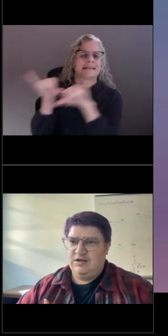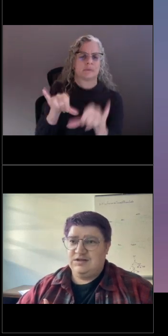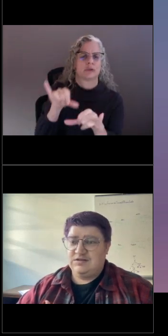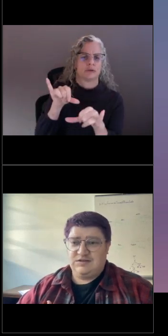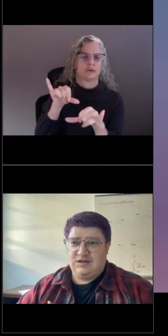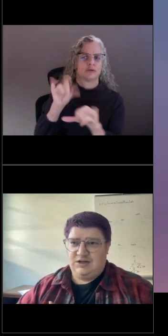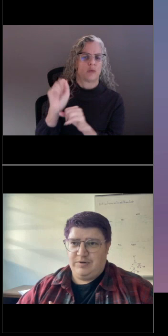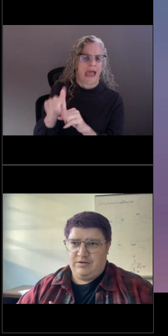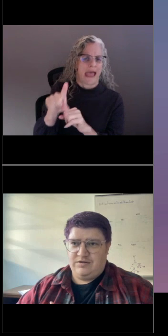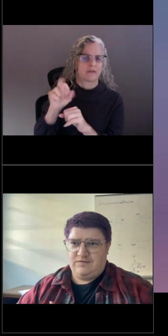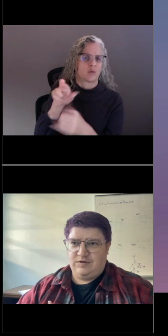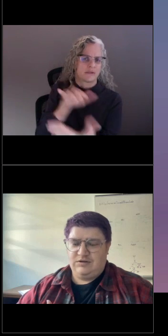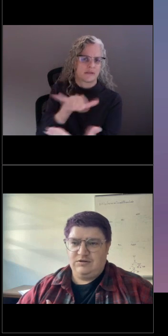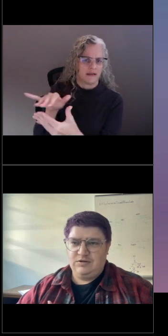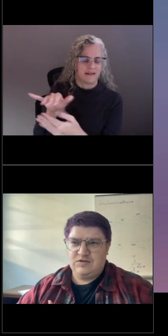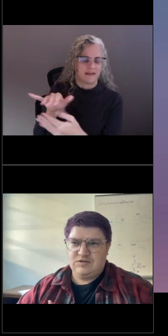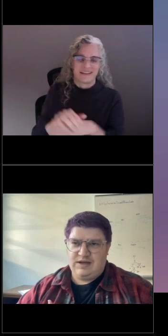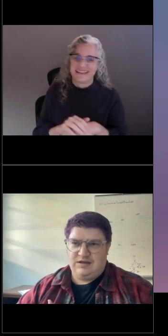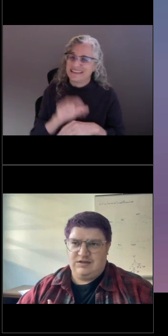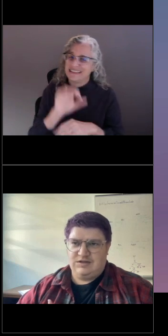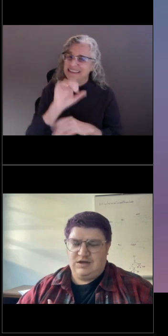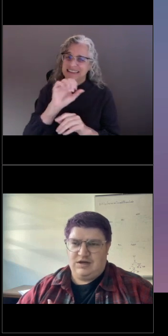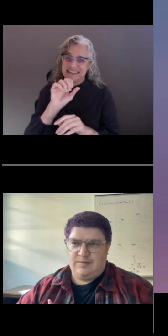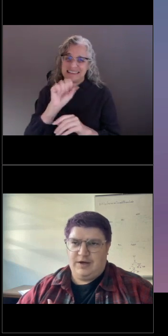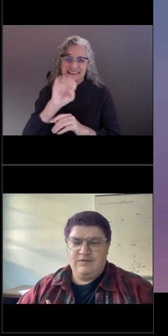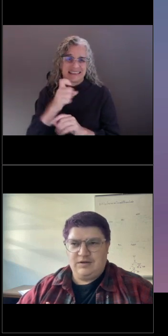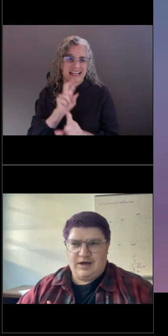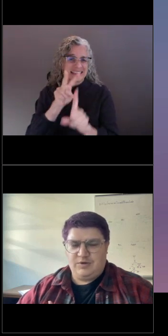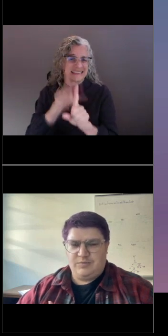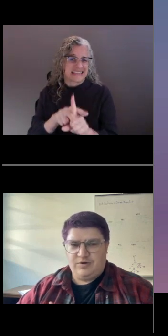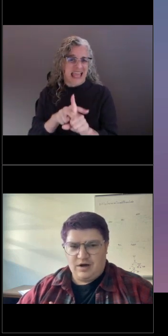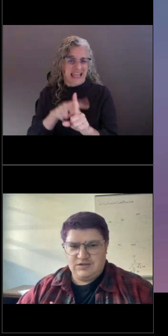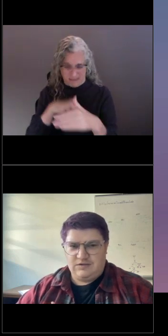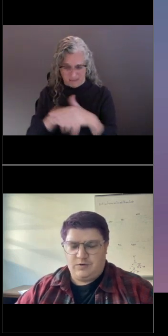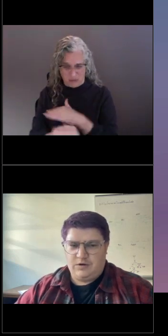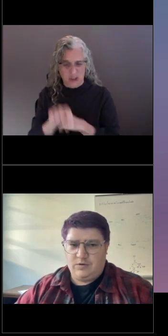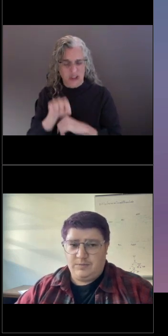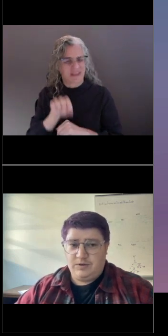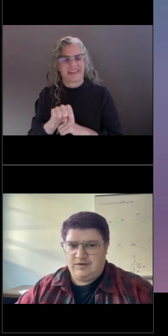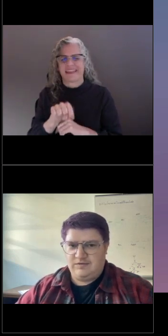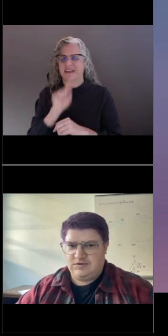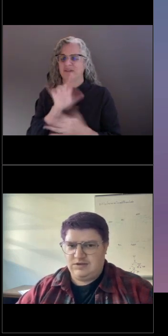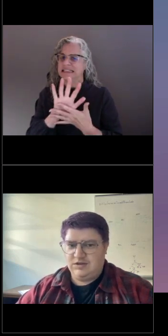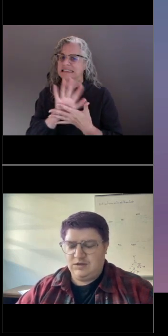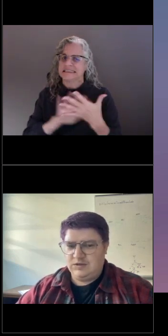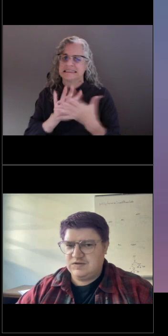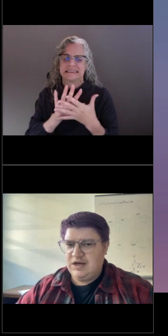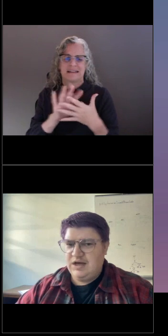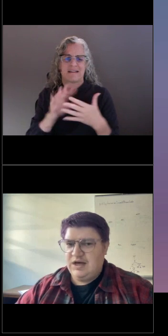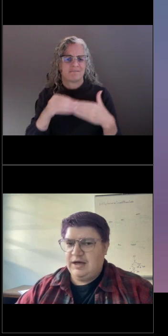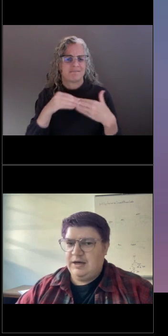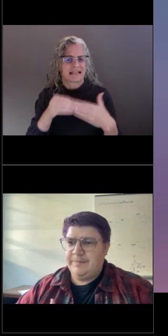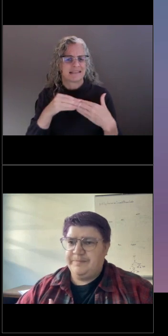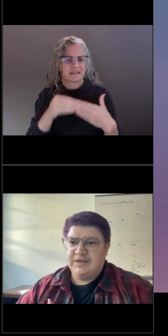where sex assigned at birth is a very loose and unreliable proxy for hormone levels in